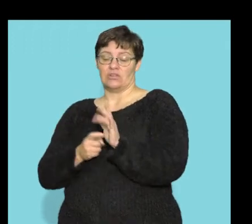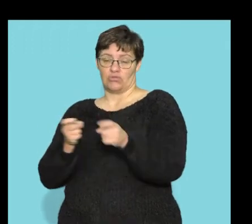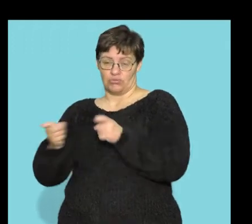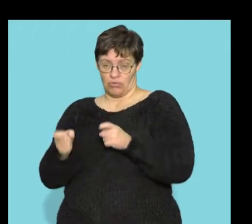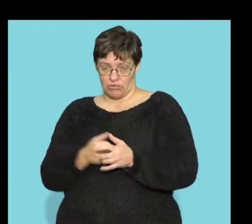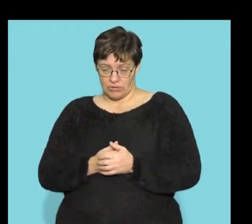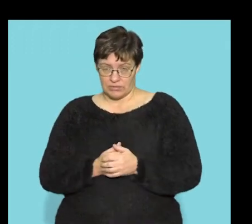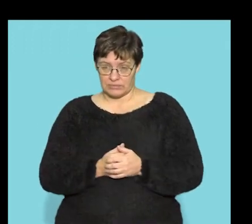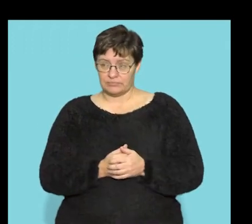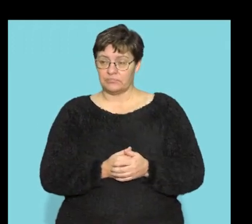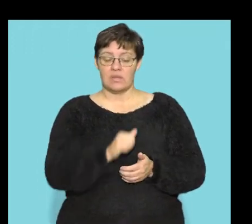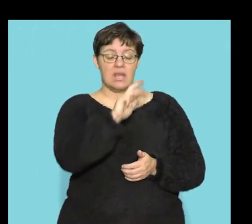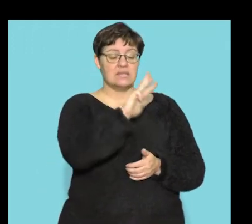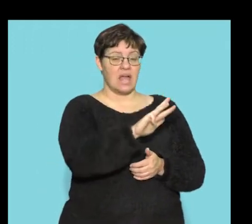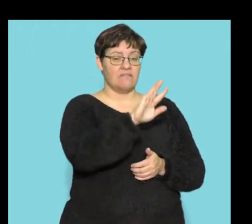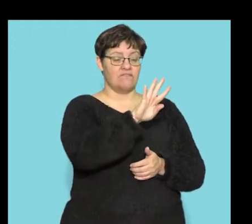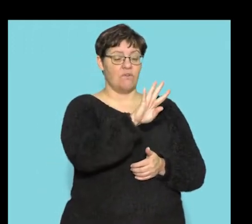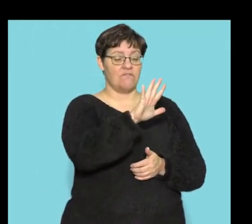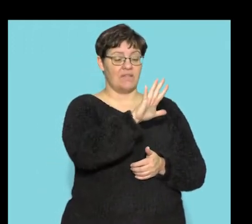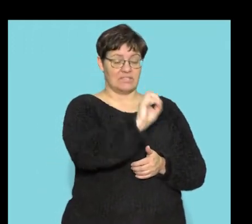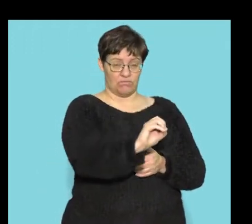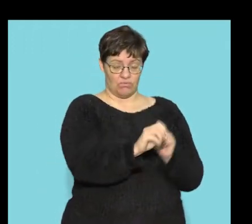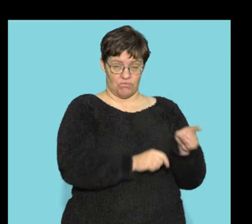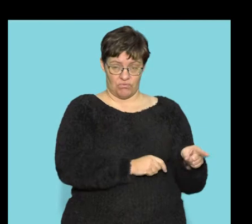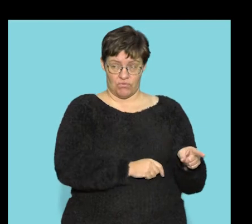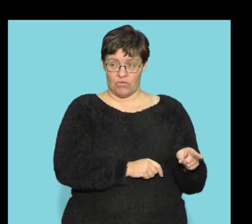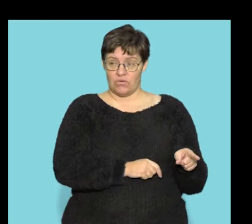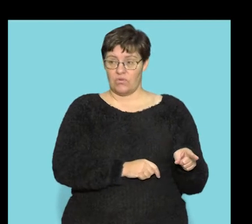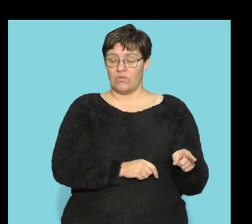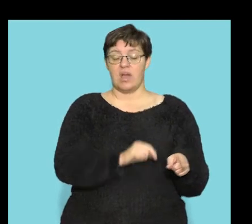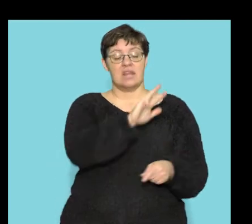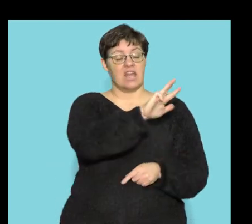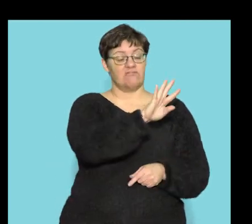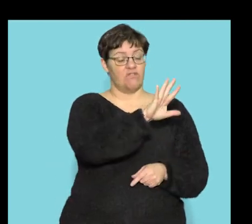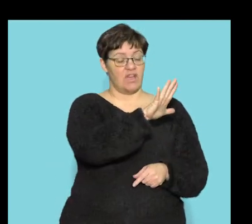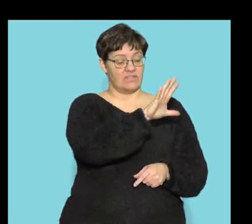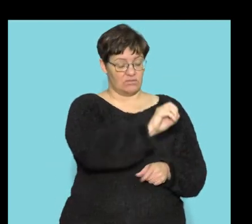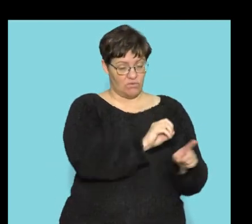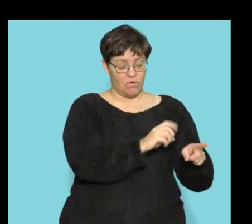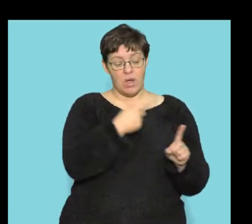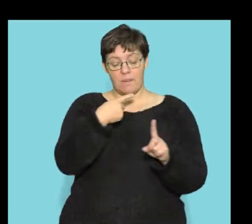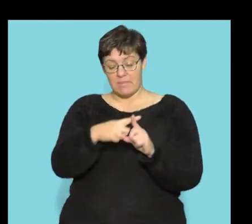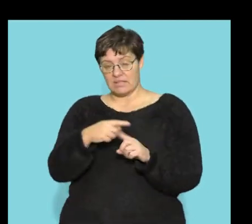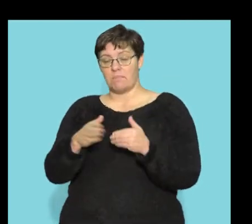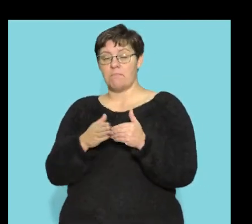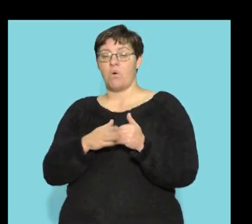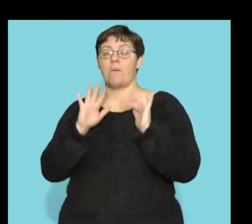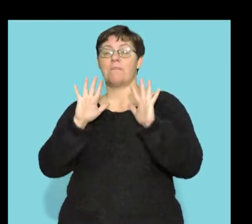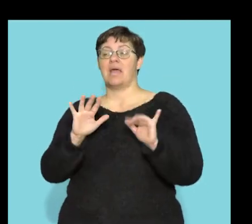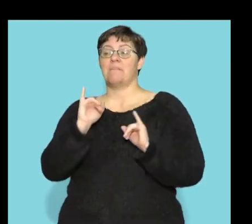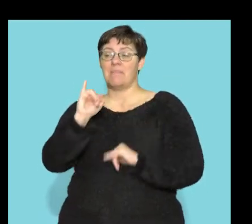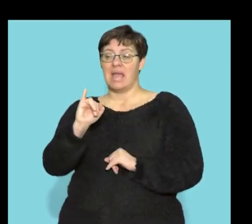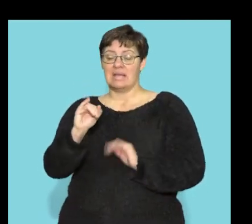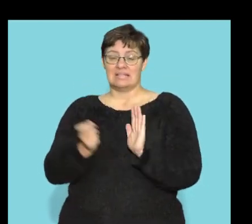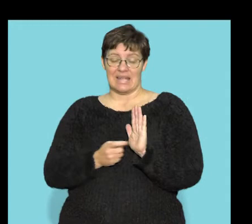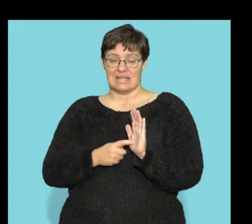figure, 9450. Here you can see, there's my 9450, plus the further bad debt of 836